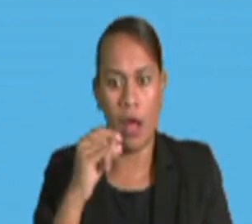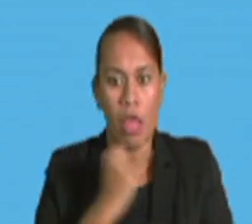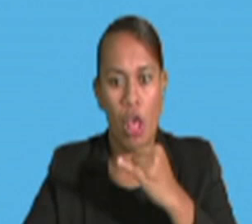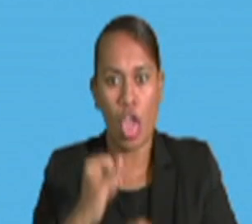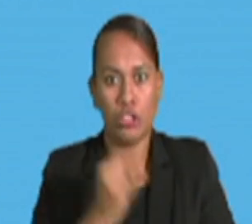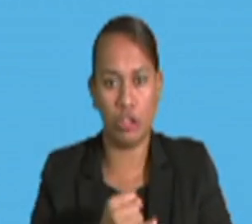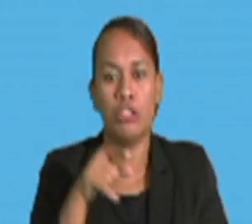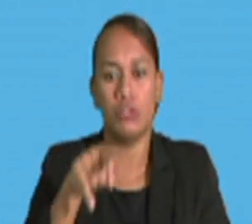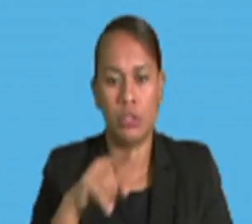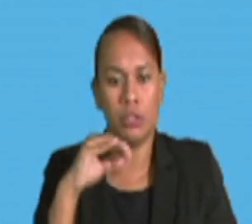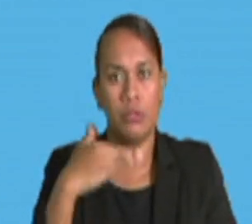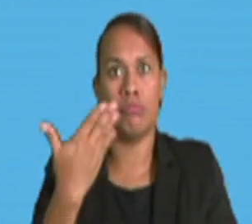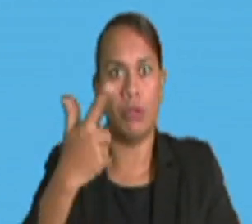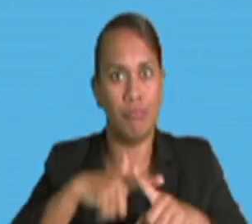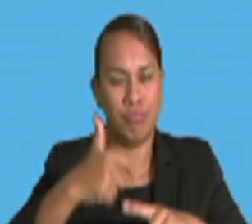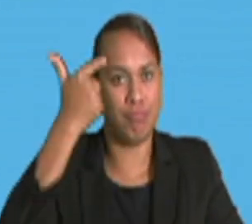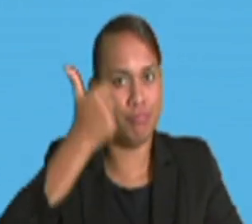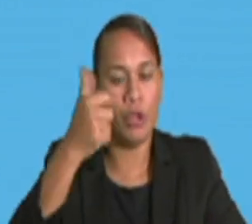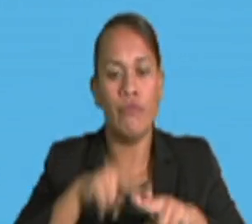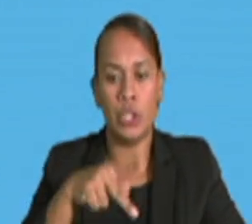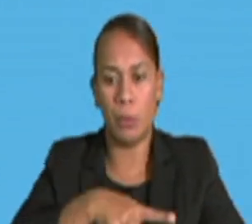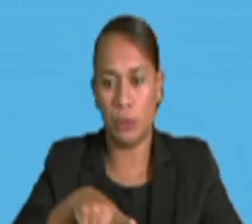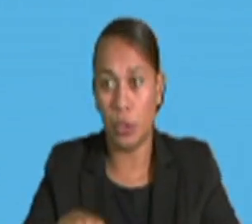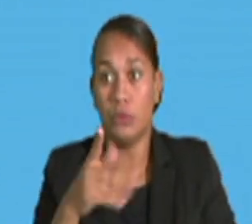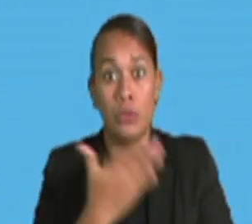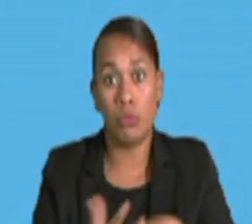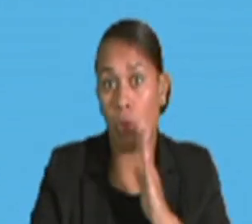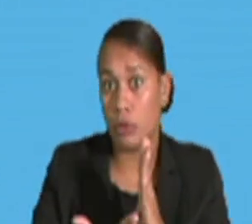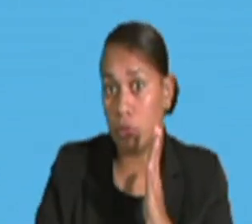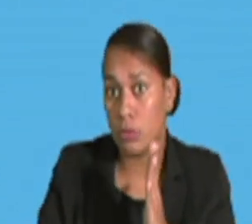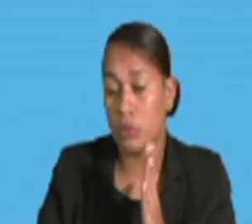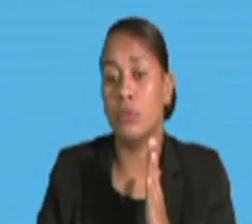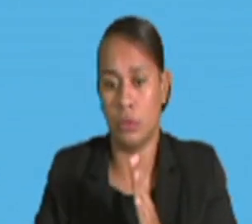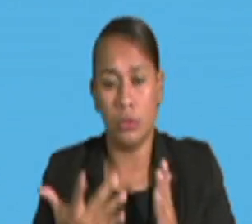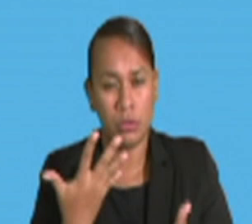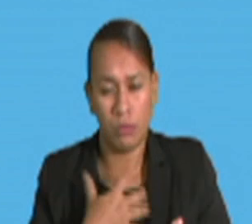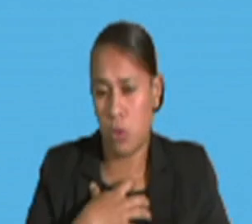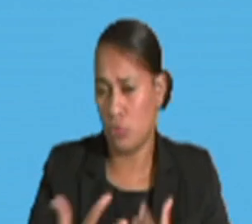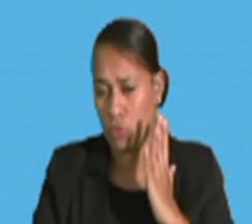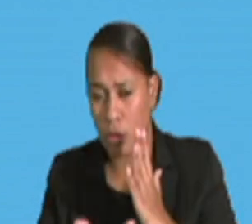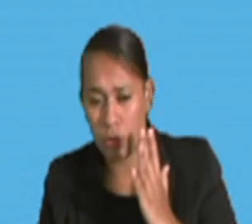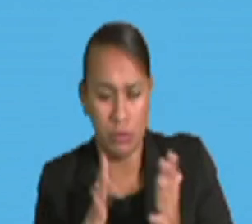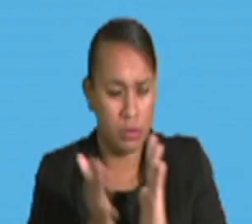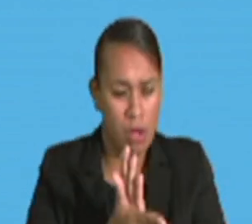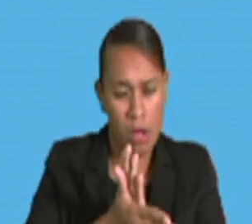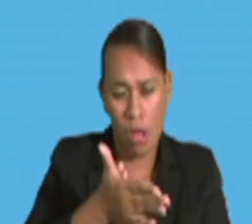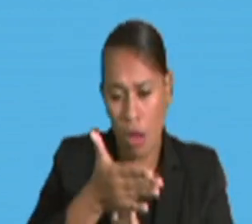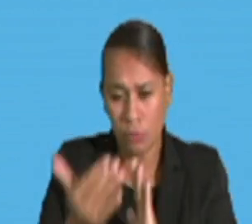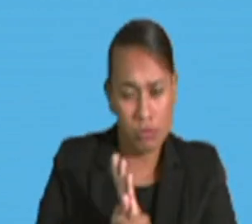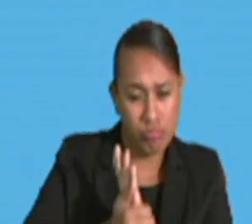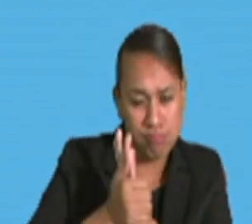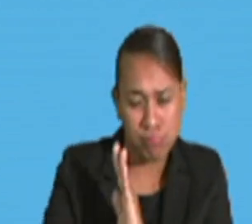passport innovation, with its technology in the passports of highly developed countries from around the world.